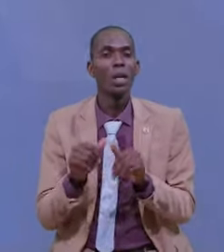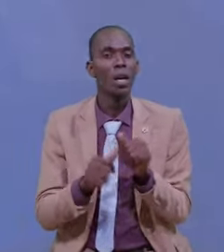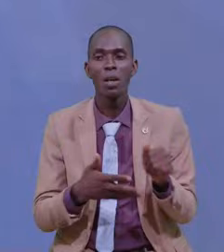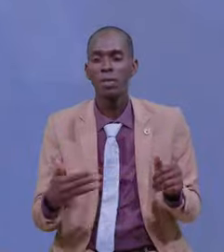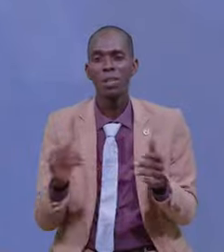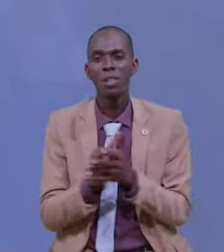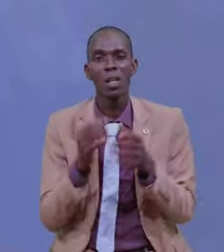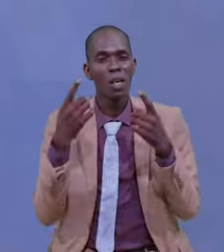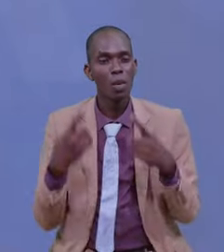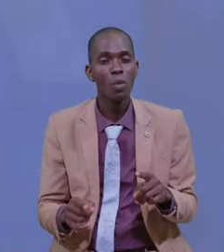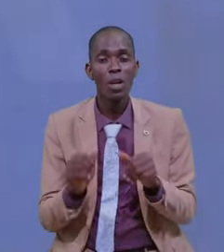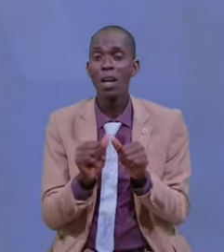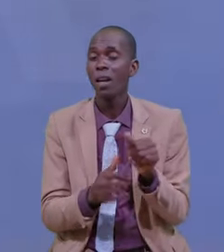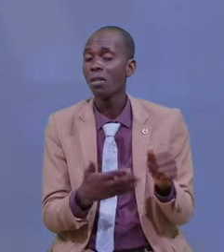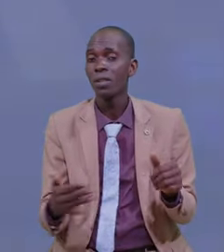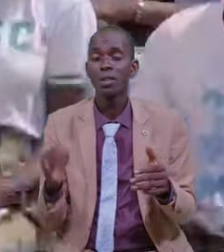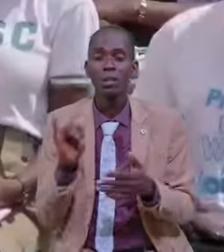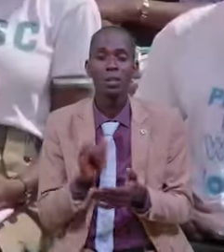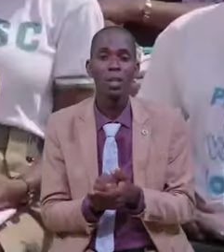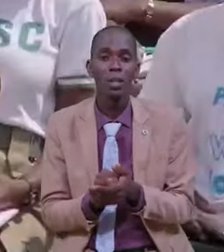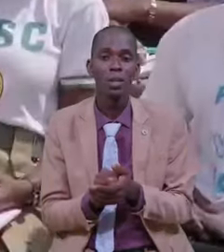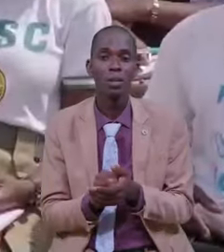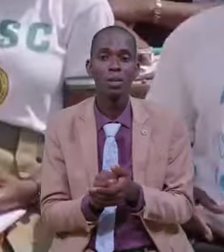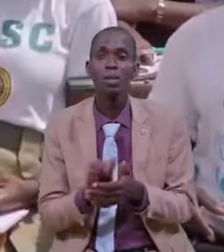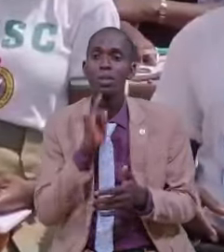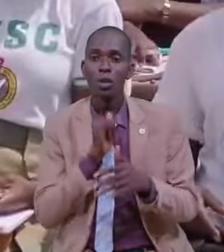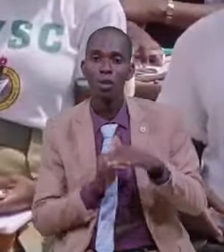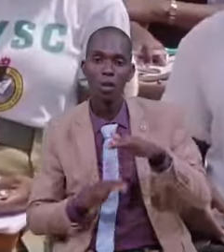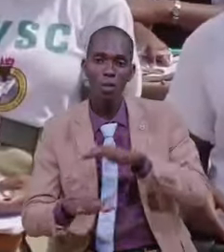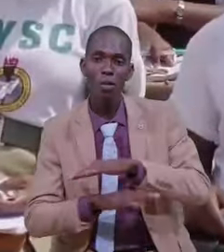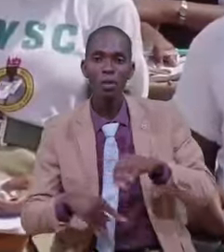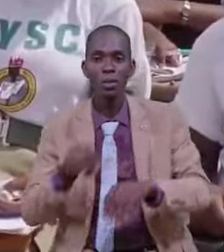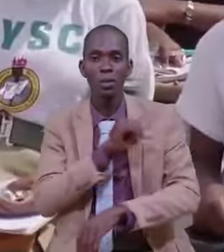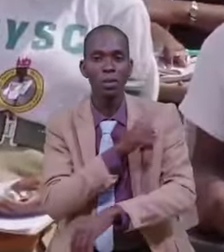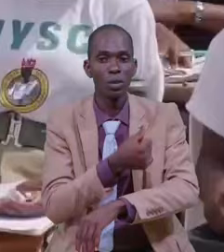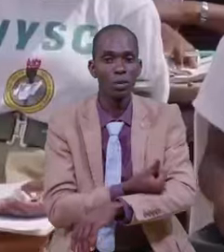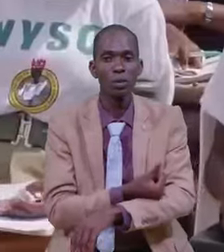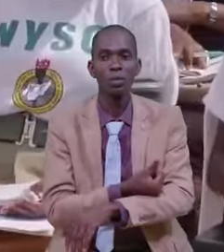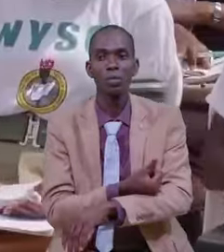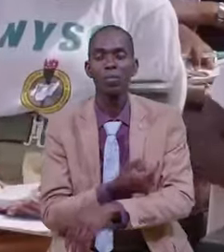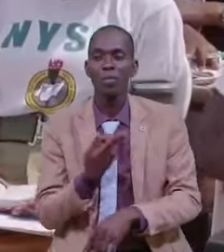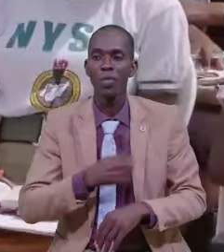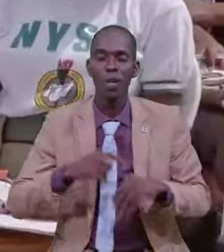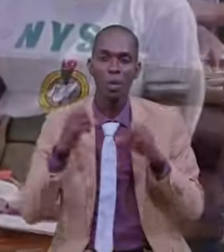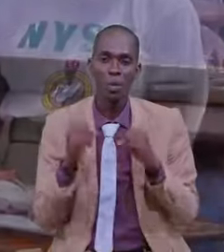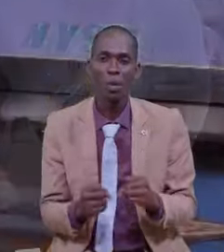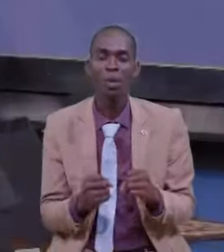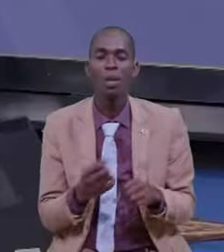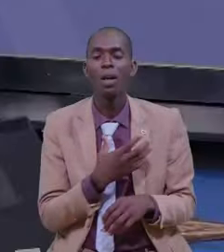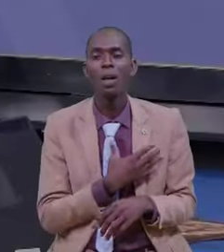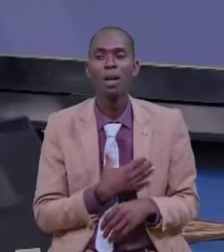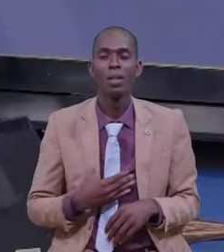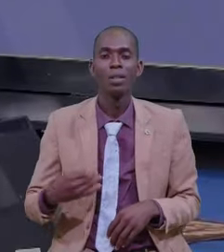happens, everything under the authority, the canopy, the power, and